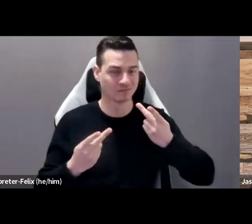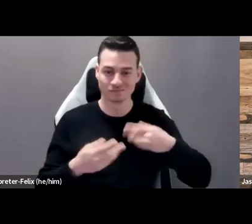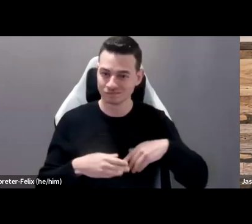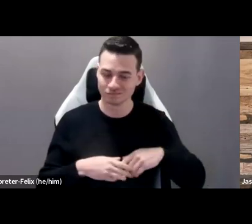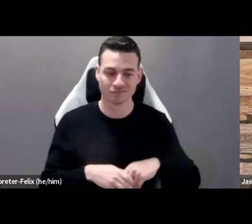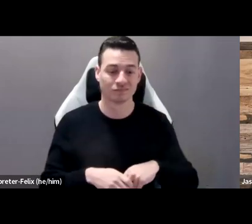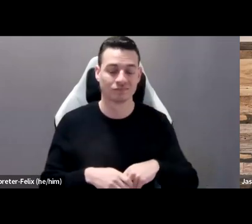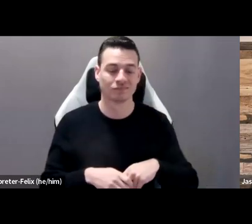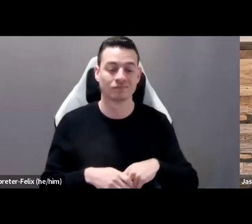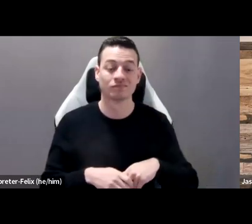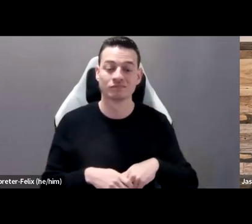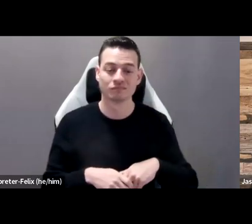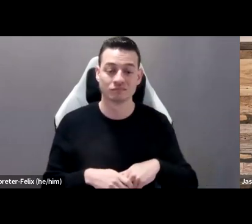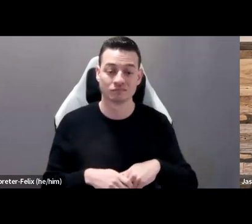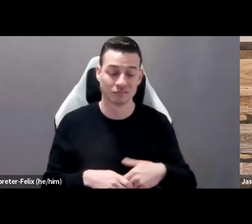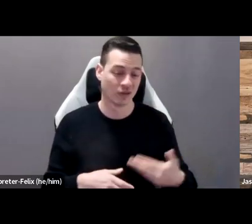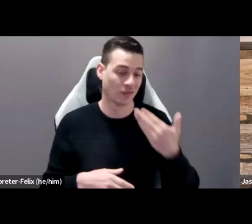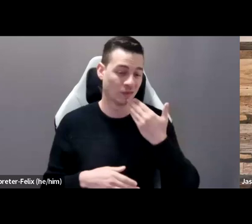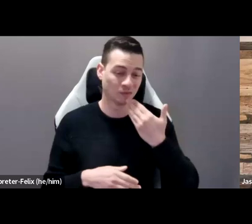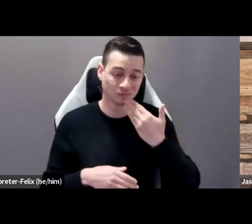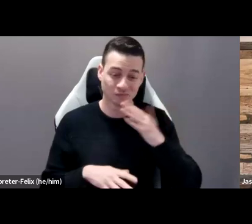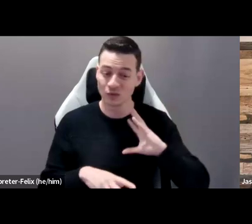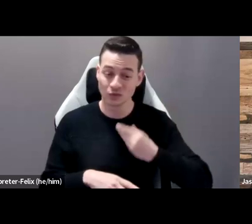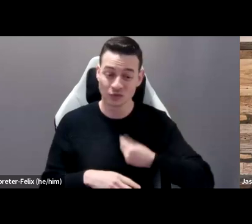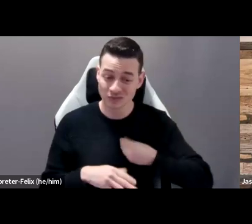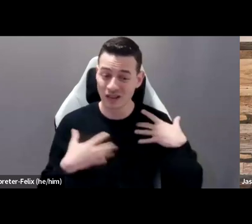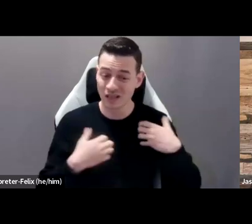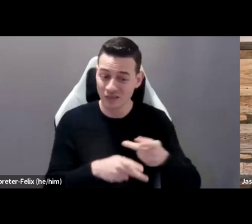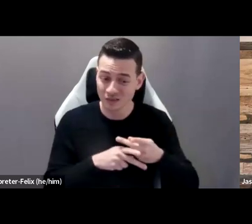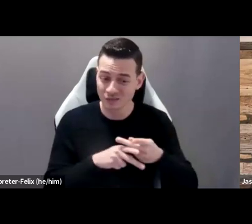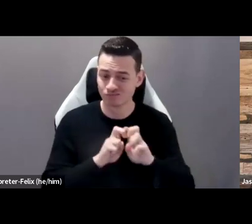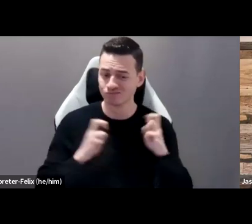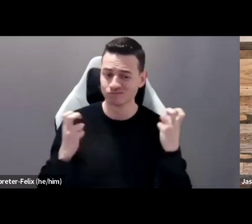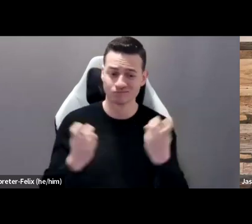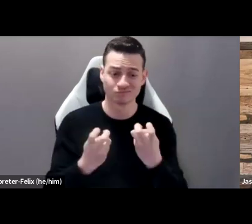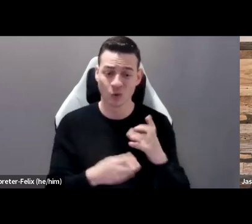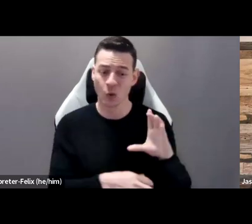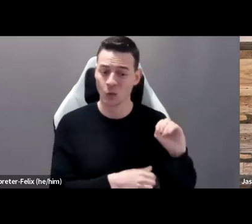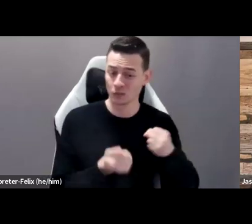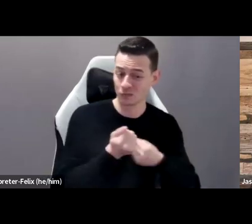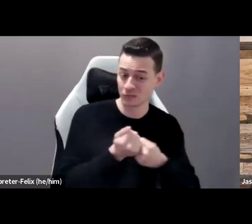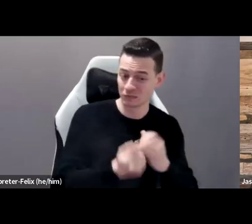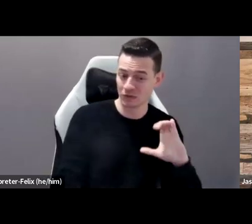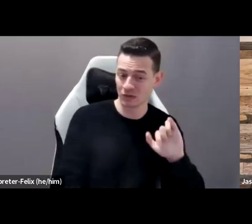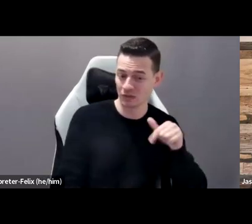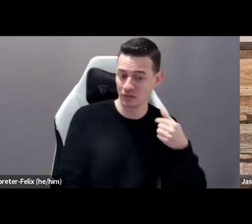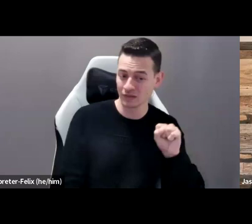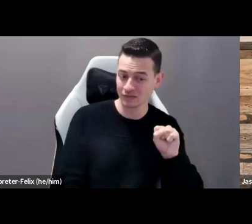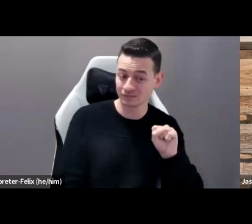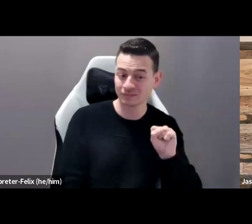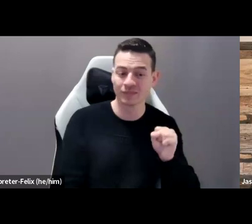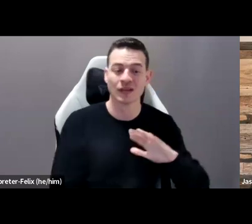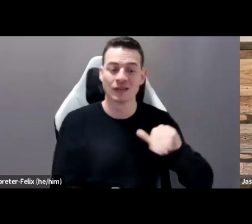Transgender Healthcare Roundtable, co-sponsored by CLAGS, the Center for LGBTQ Studies here at the CUNY Graduate